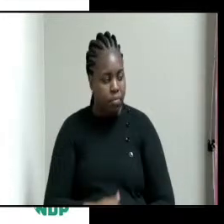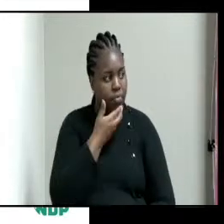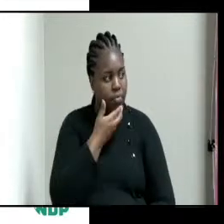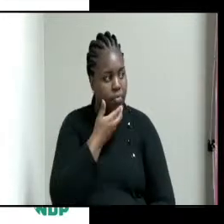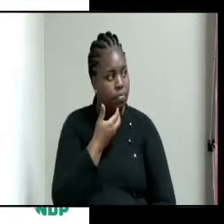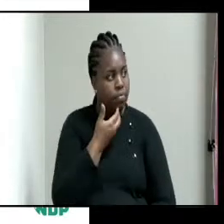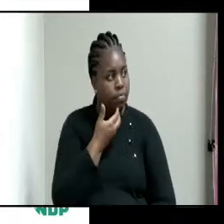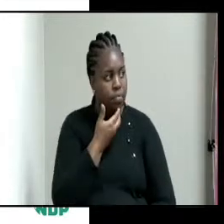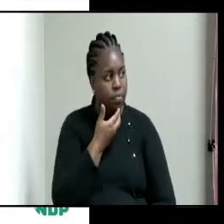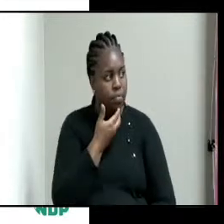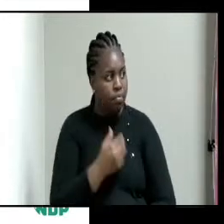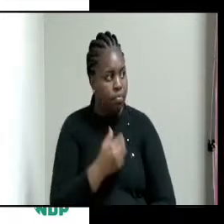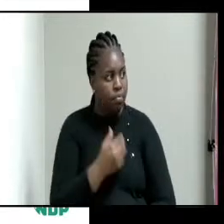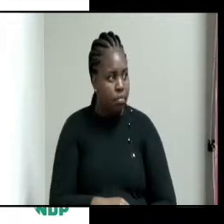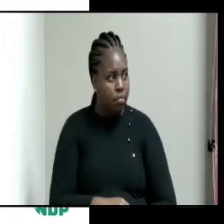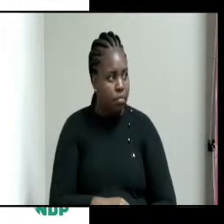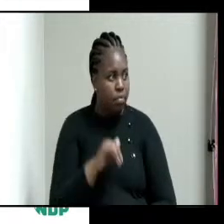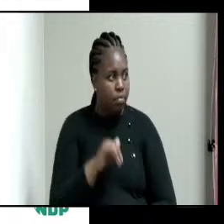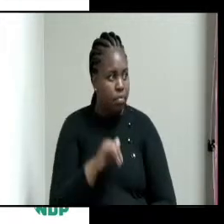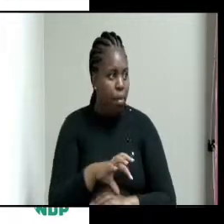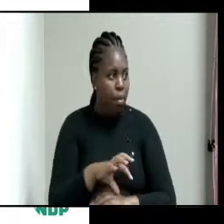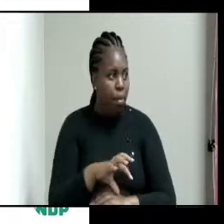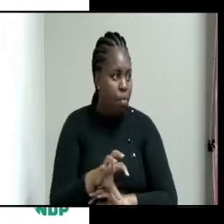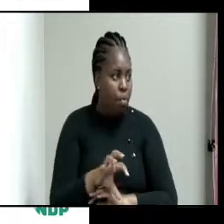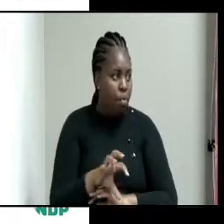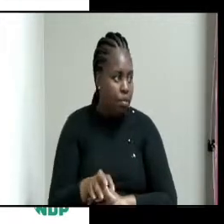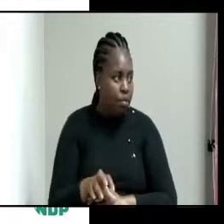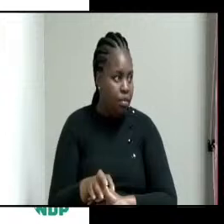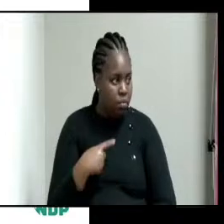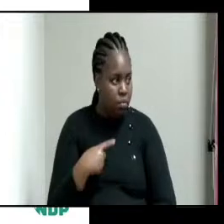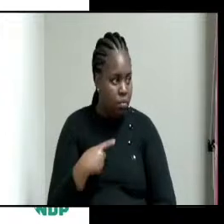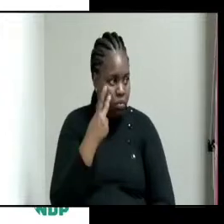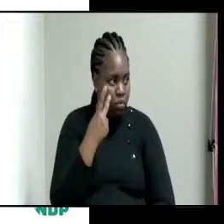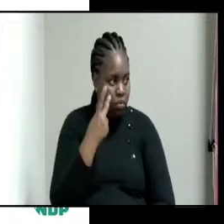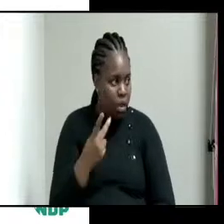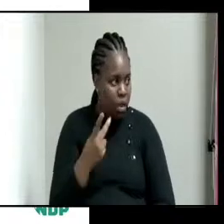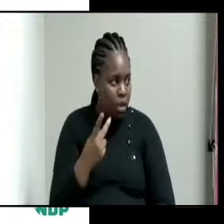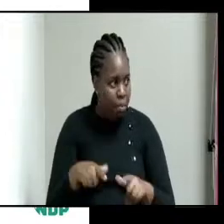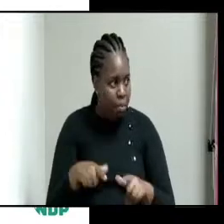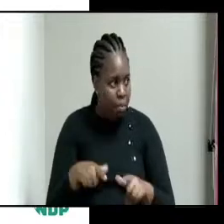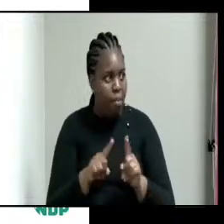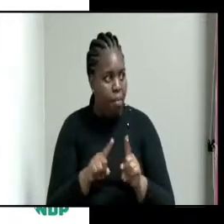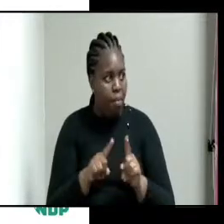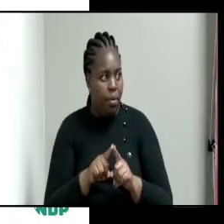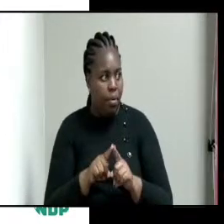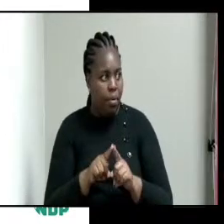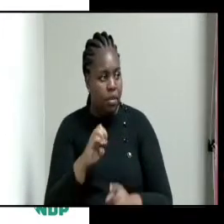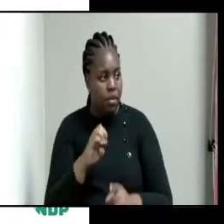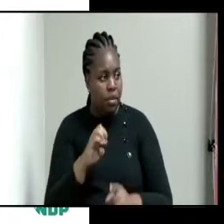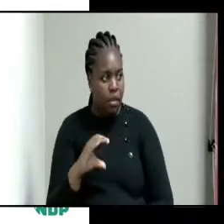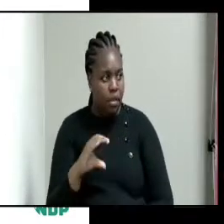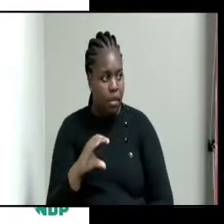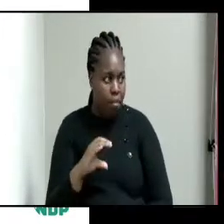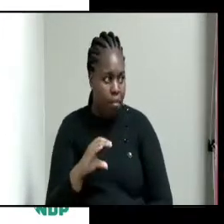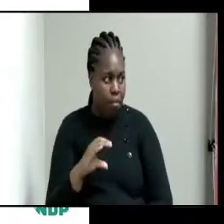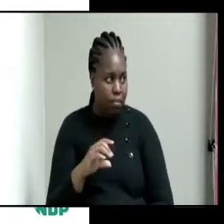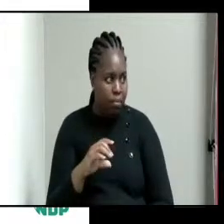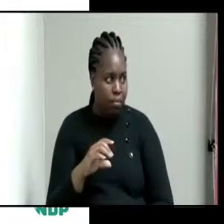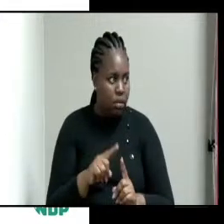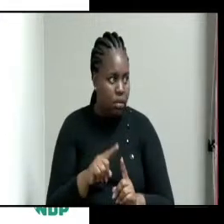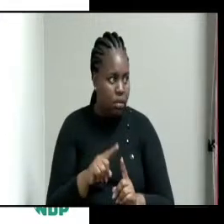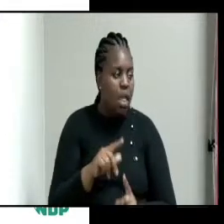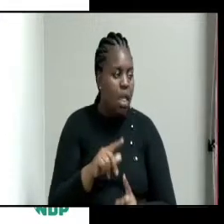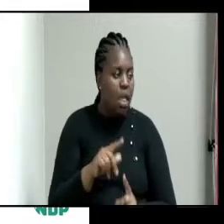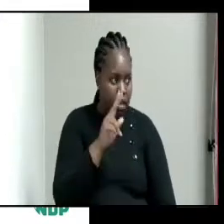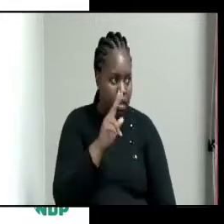children in South Africa, looking at the provinces, we see that Limpopo and Eastern Cape and